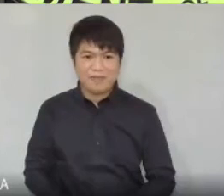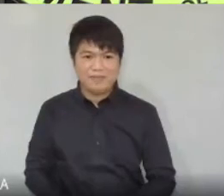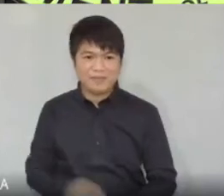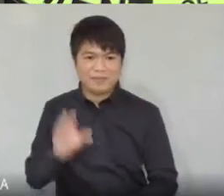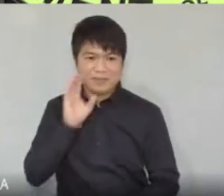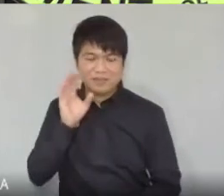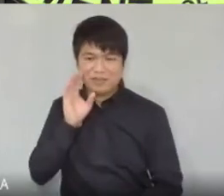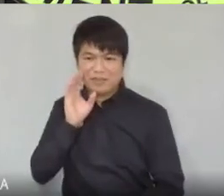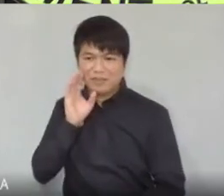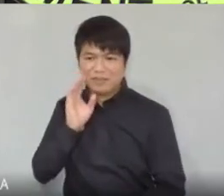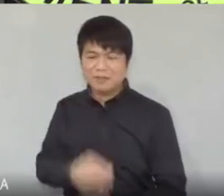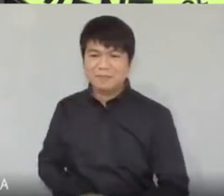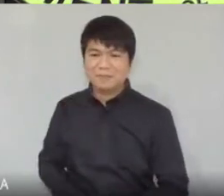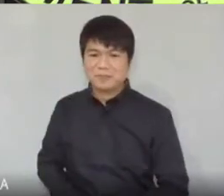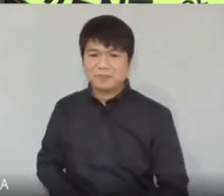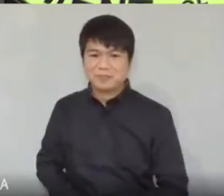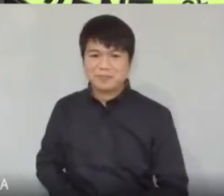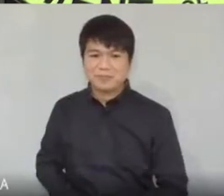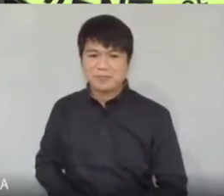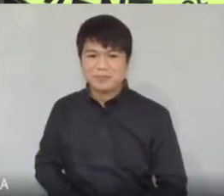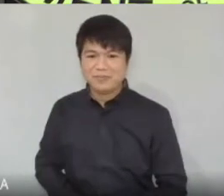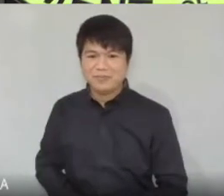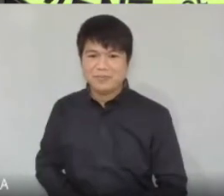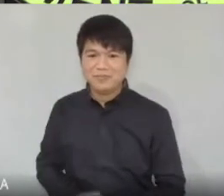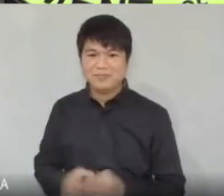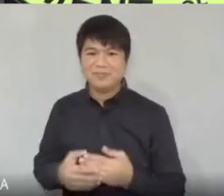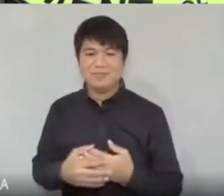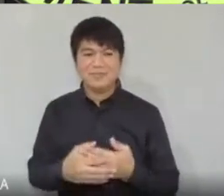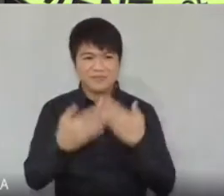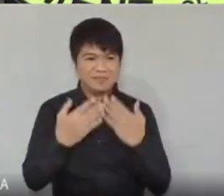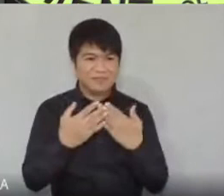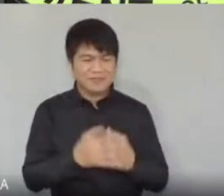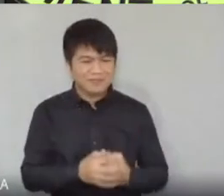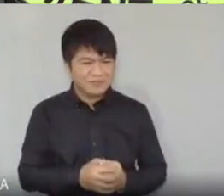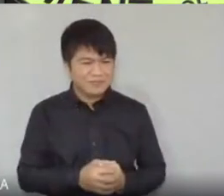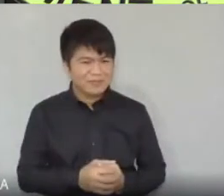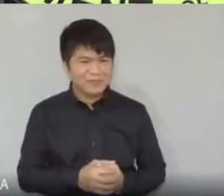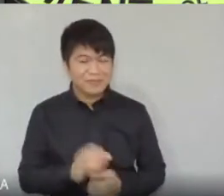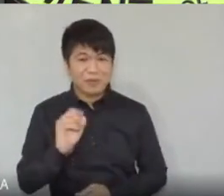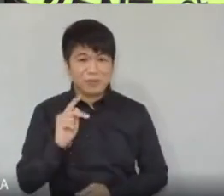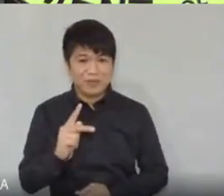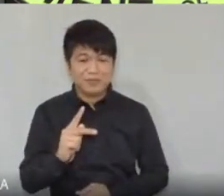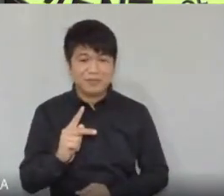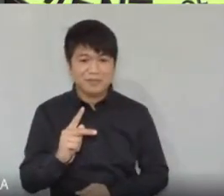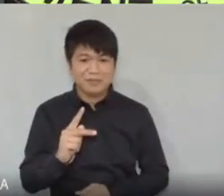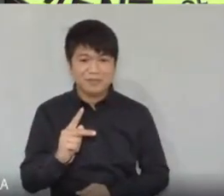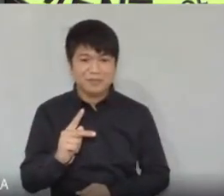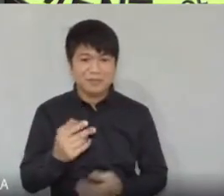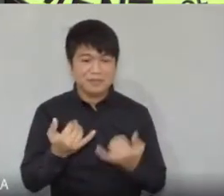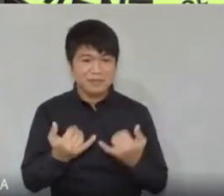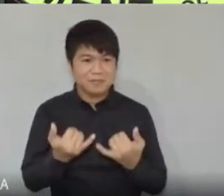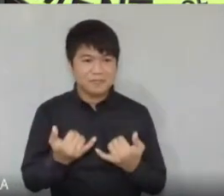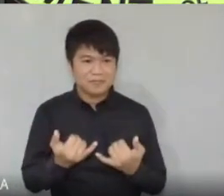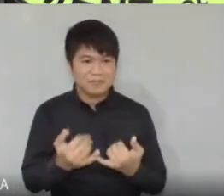telehealth. Regulation, of course, is key because we have to have regulation. Otherwise, it